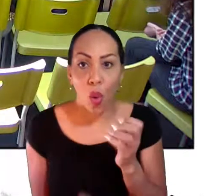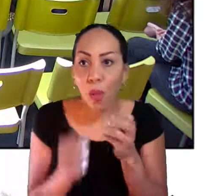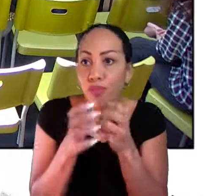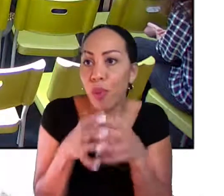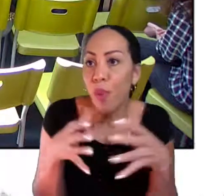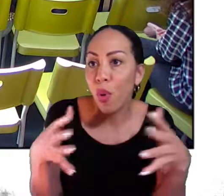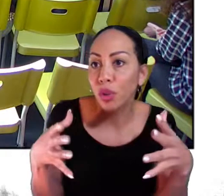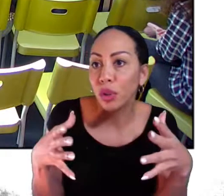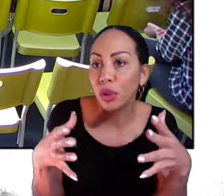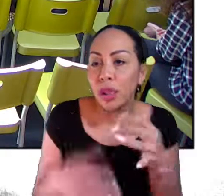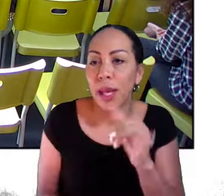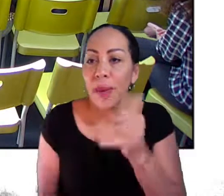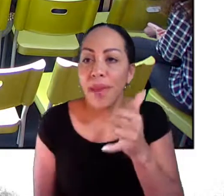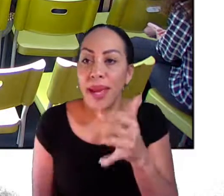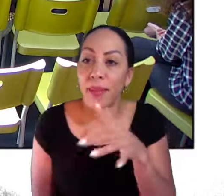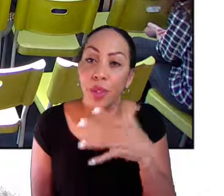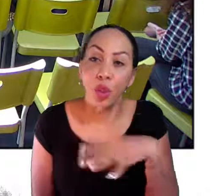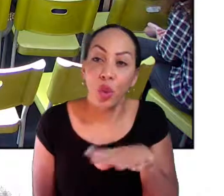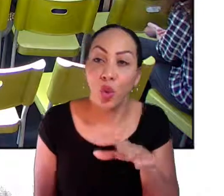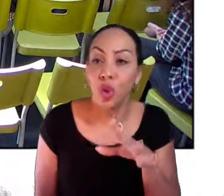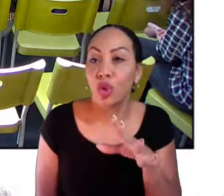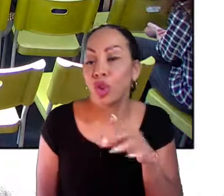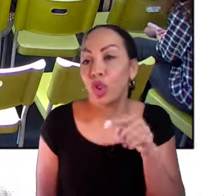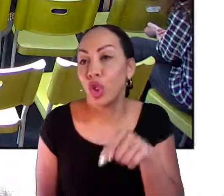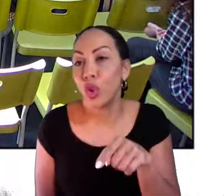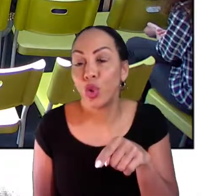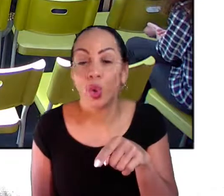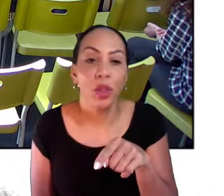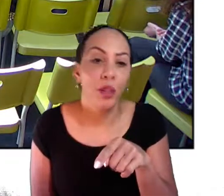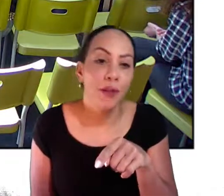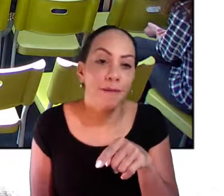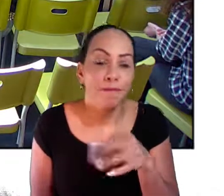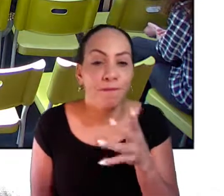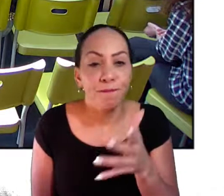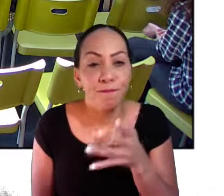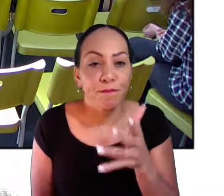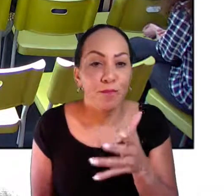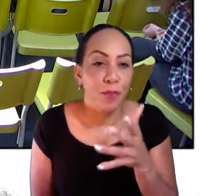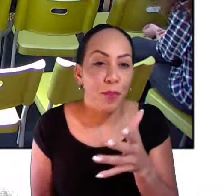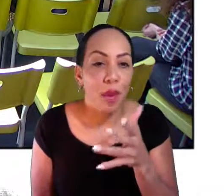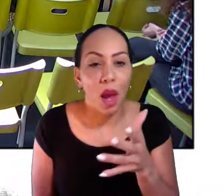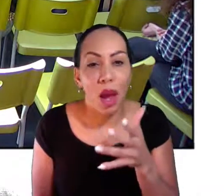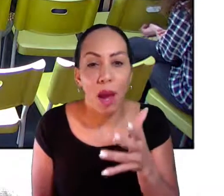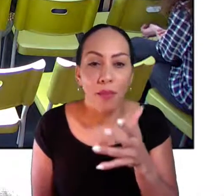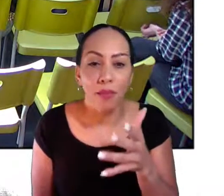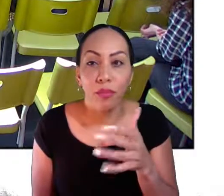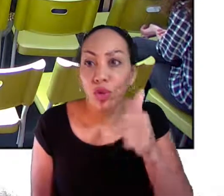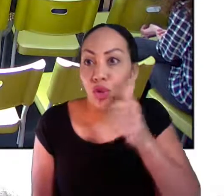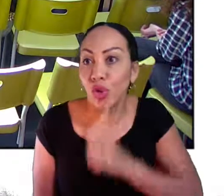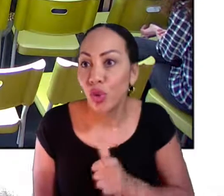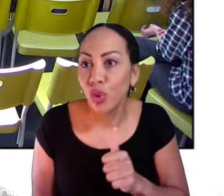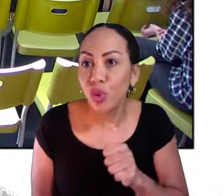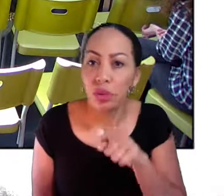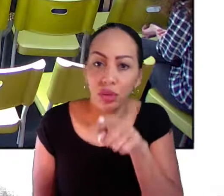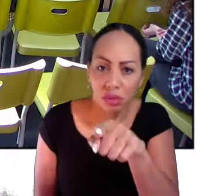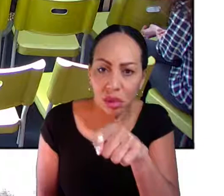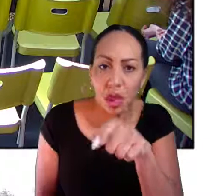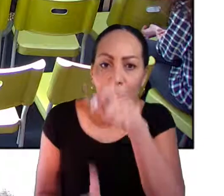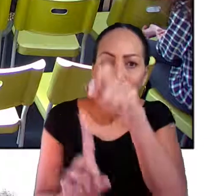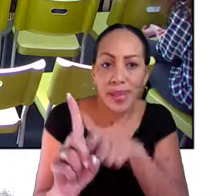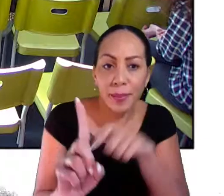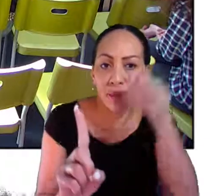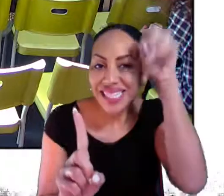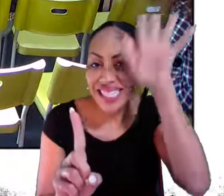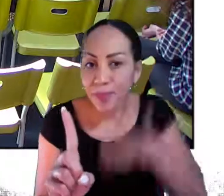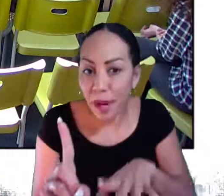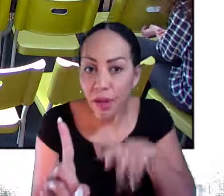qualities of experience. Well, that's what I was so sorry to explain myself out a little bit more. When we talk about belonging, so belonging, which